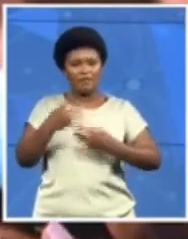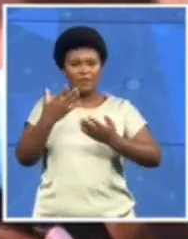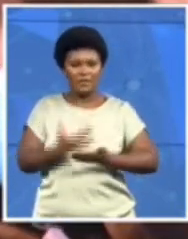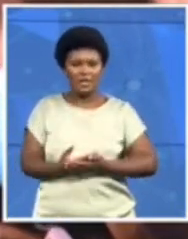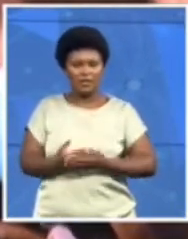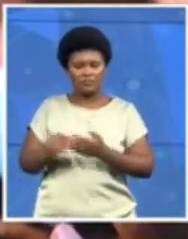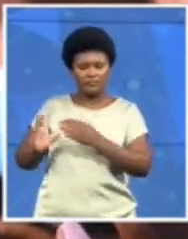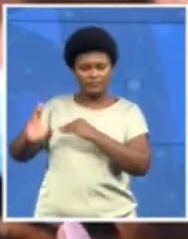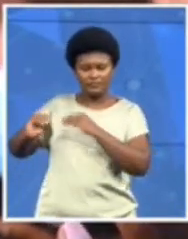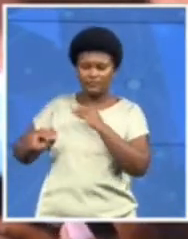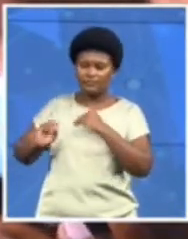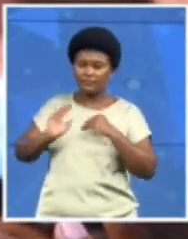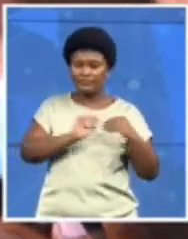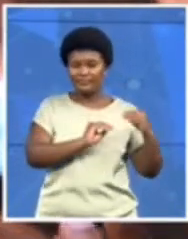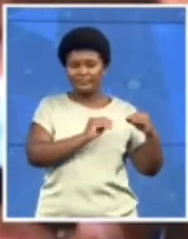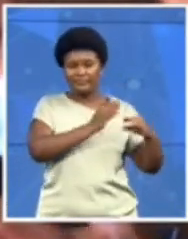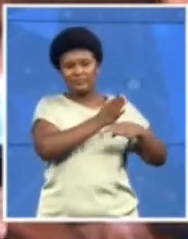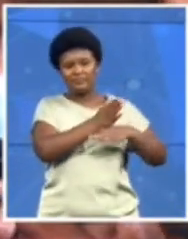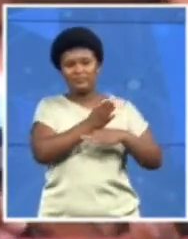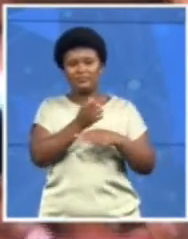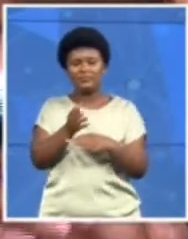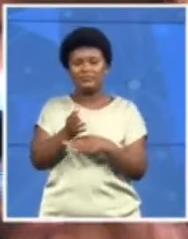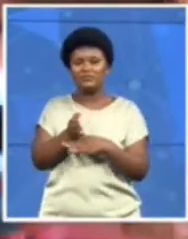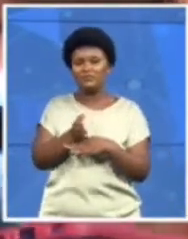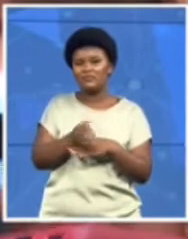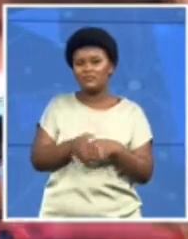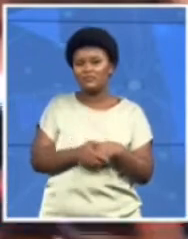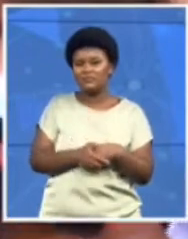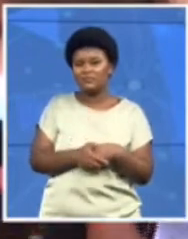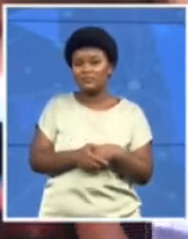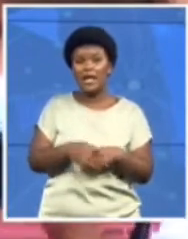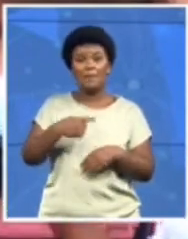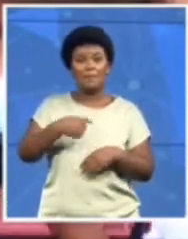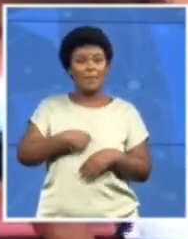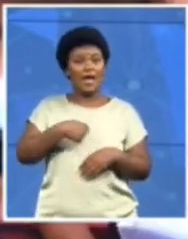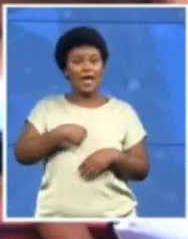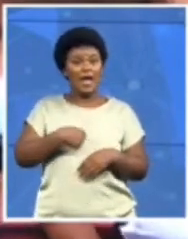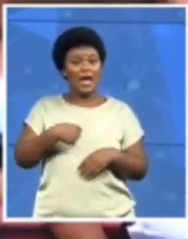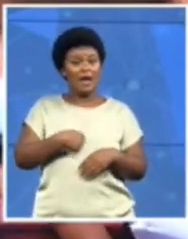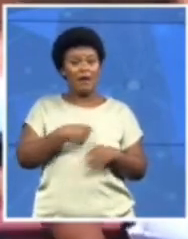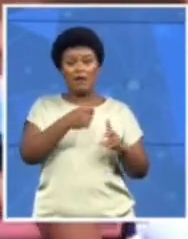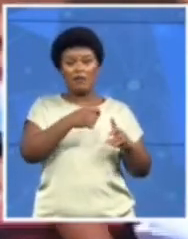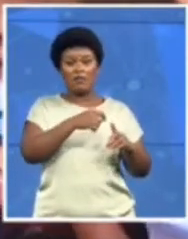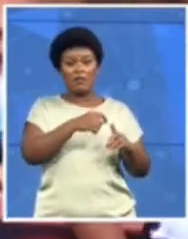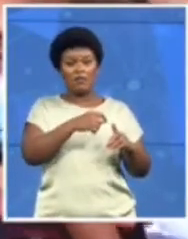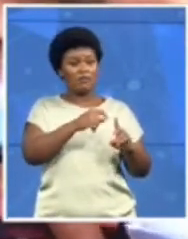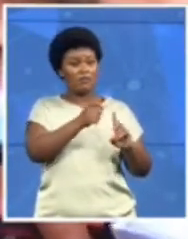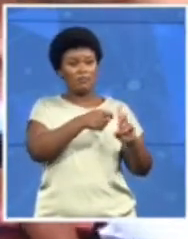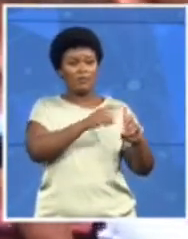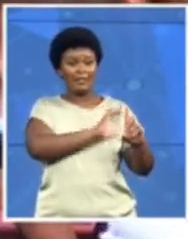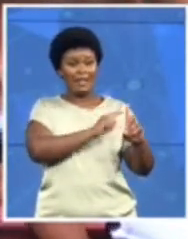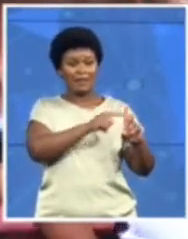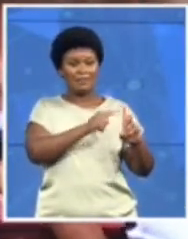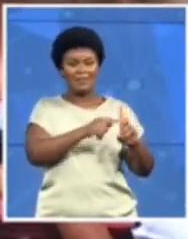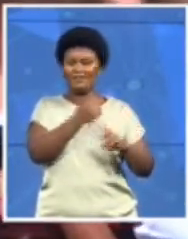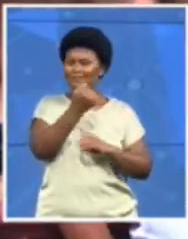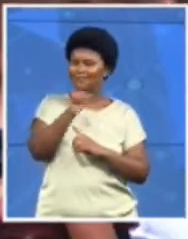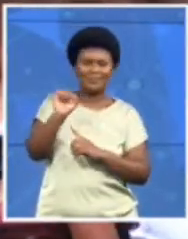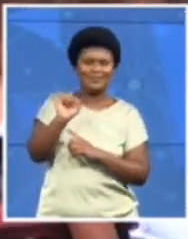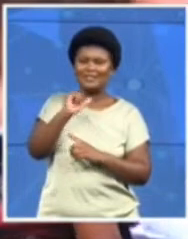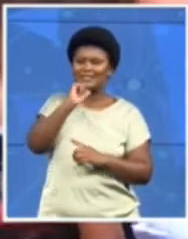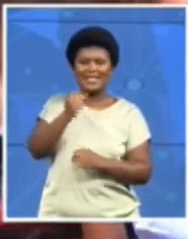will plead not guilty, correct? My client denies and rejects these charges. And therefore, he